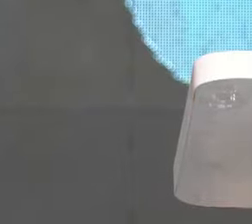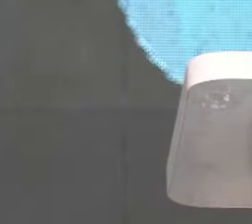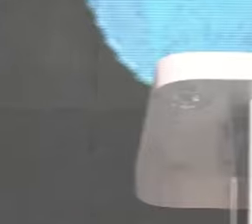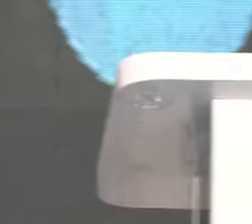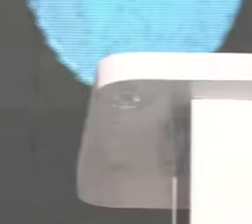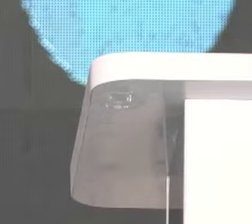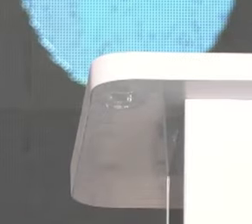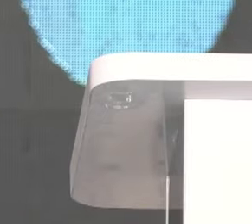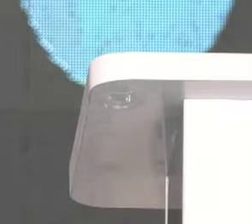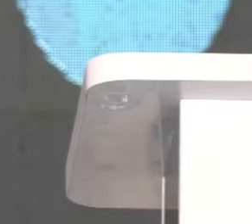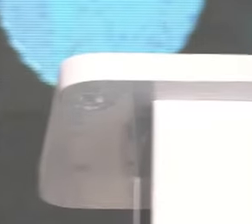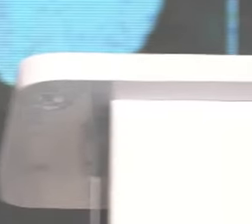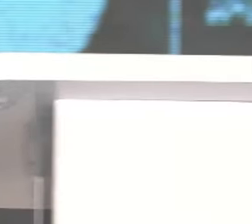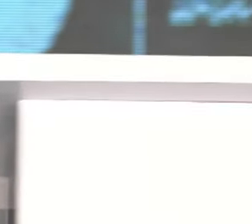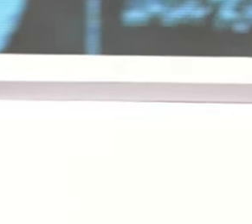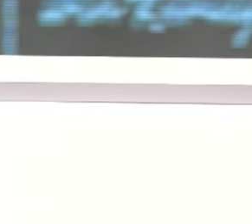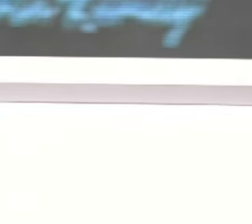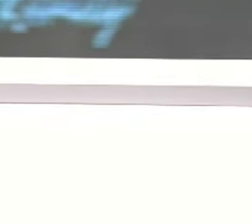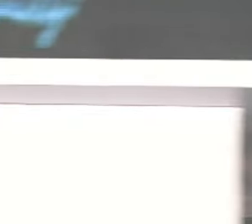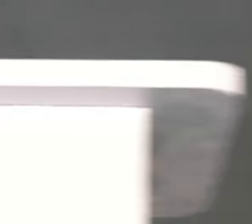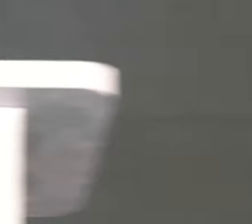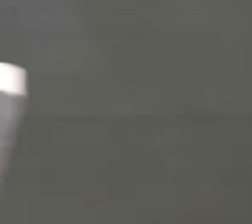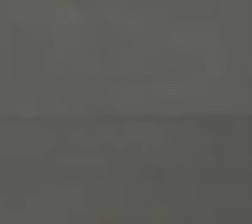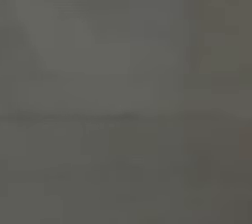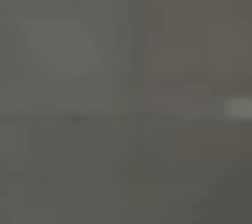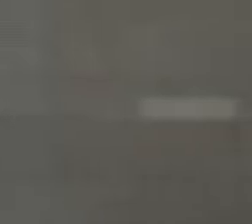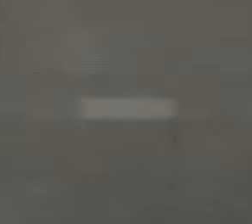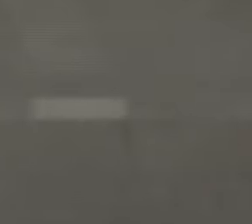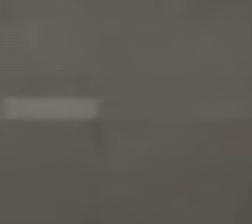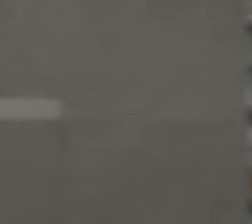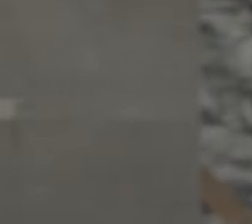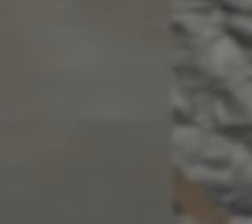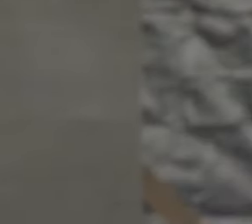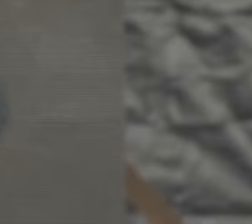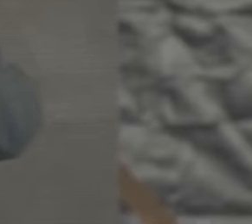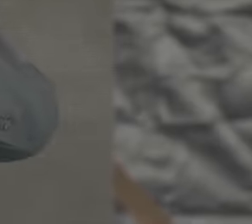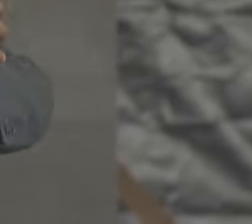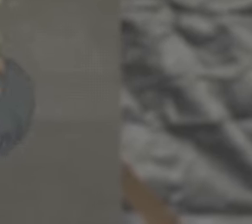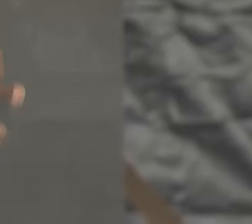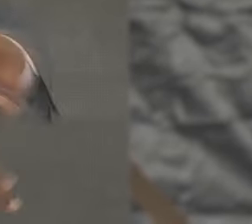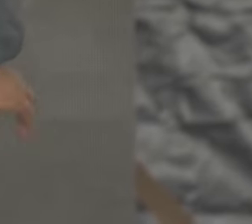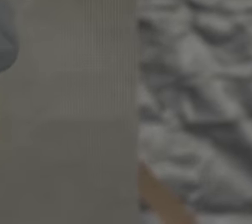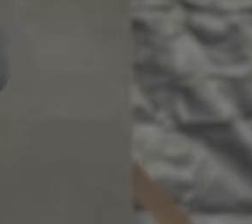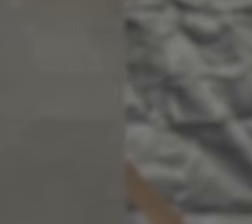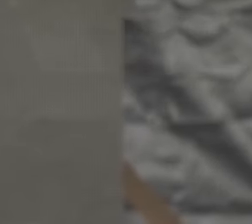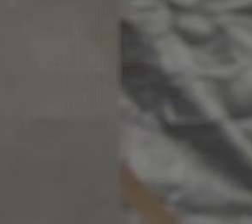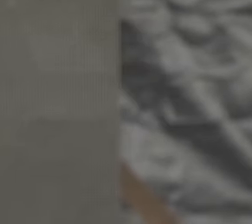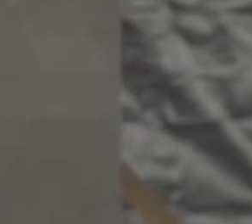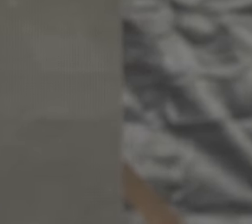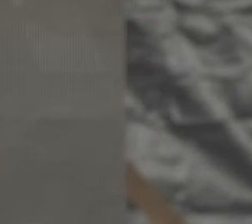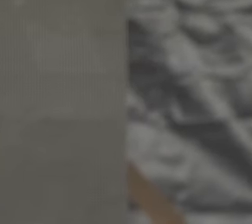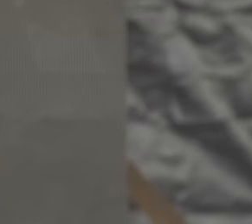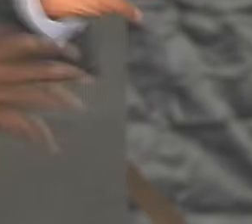covetousness, running after what belongs to other people, that's your besetting sin. When something does